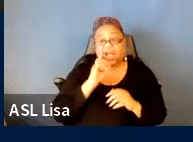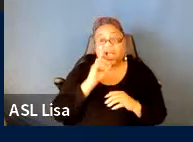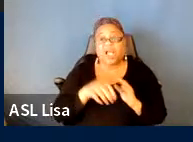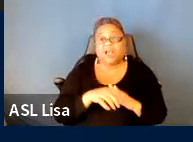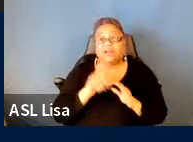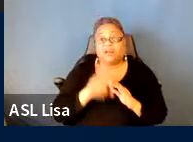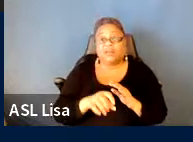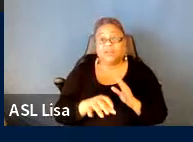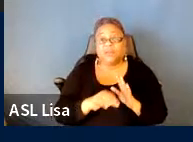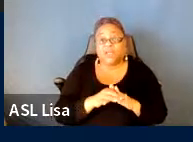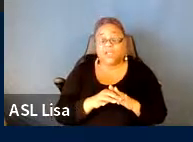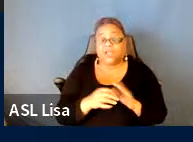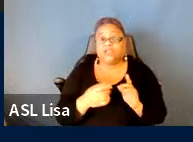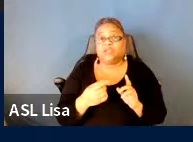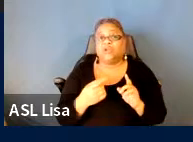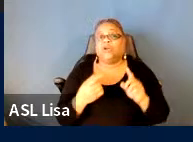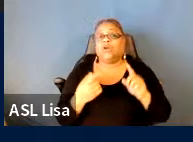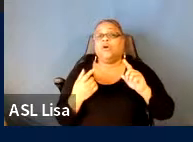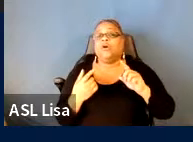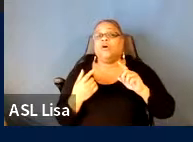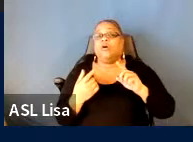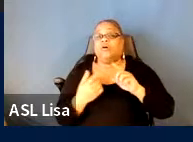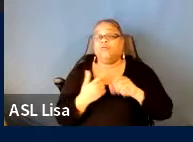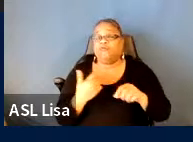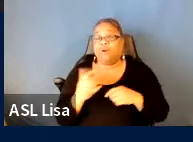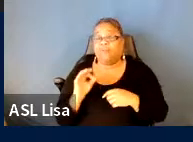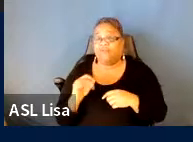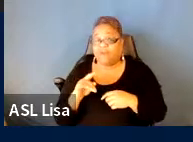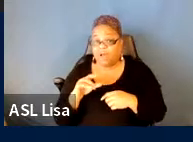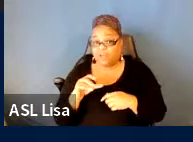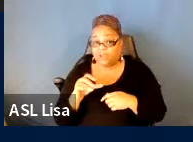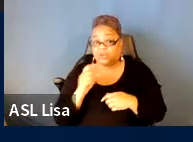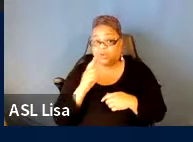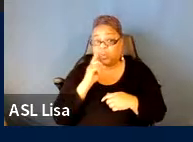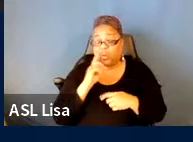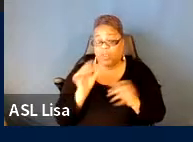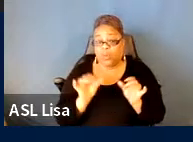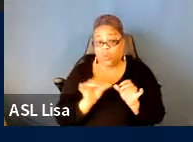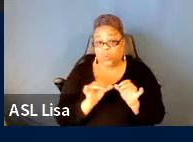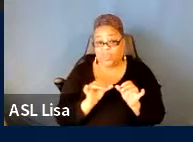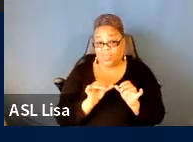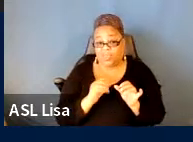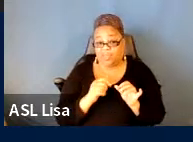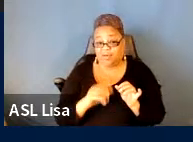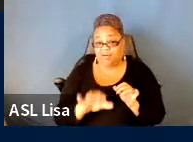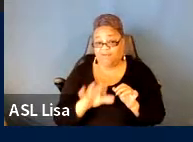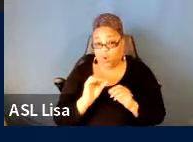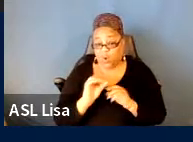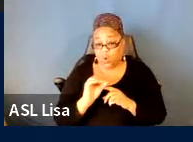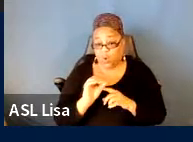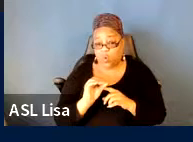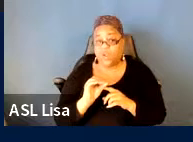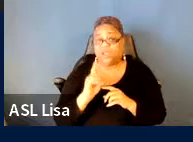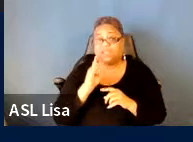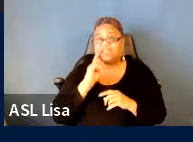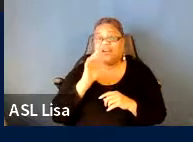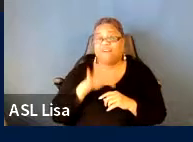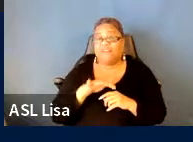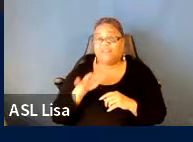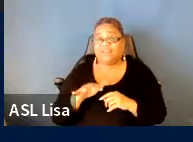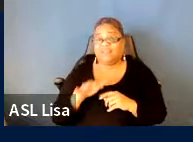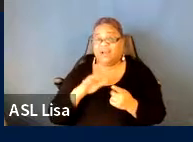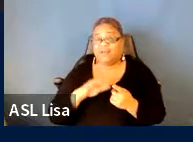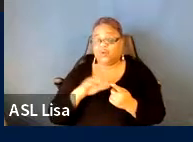width of the uppercase letter O is 55% to 110% of the height of the uppercase letter I. And the image